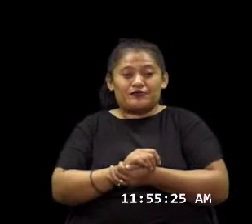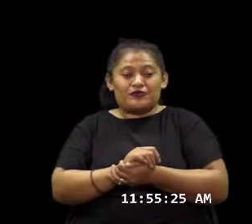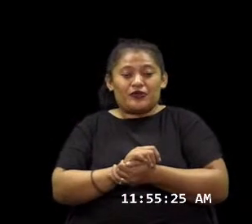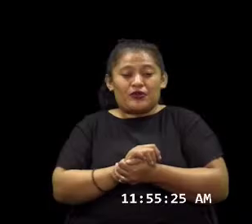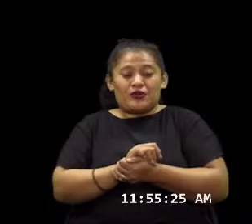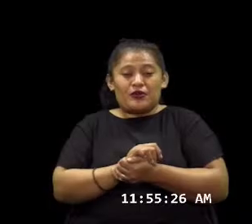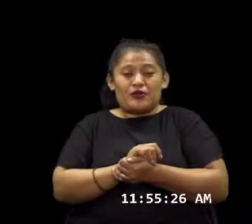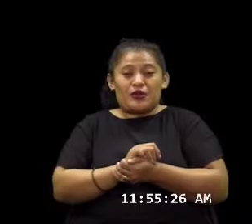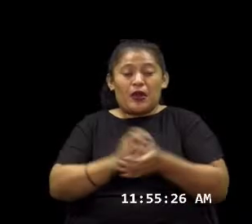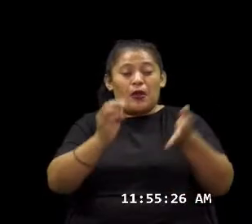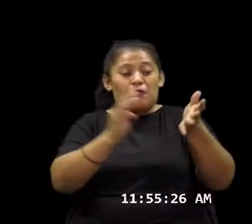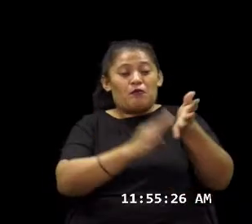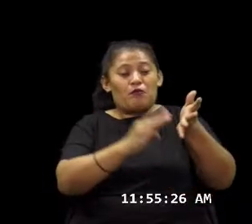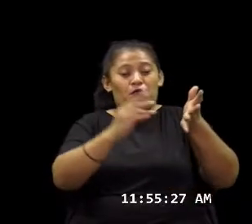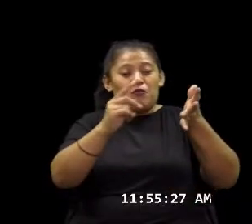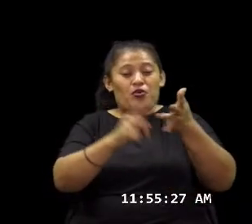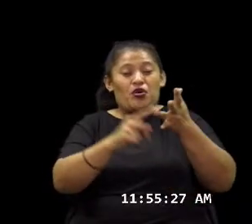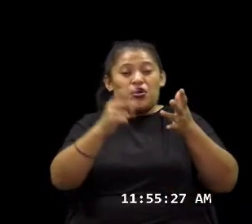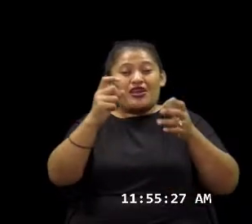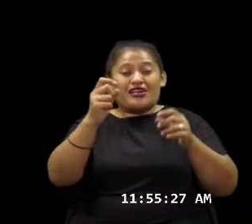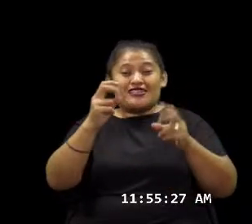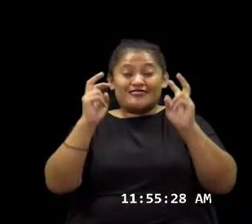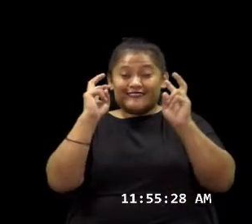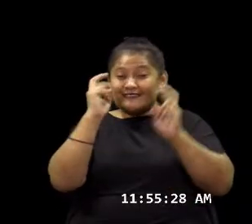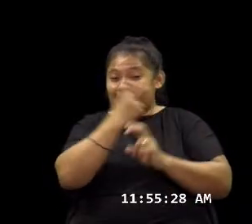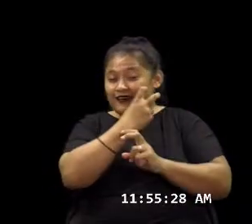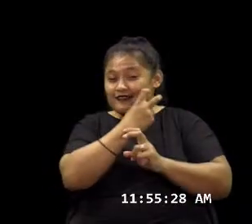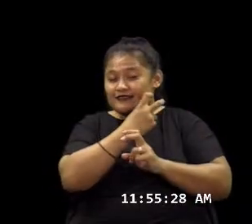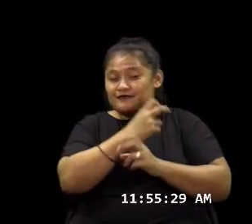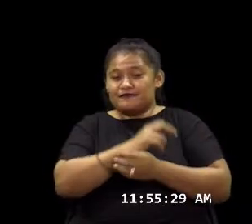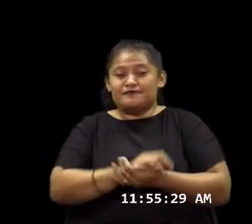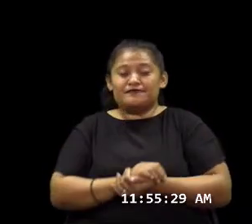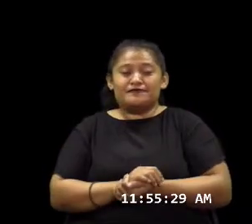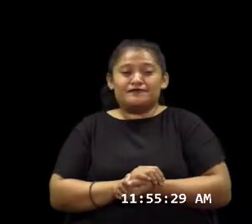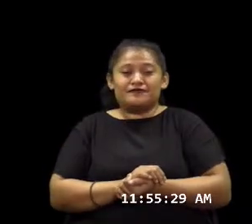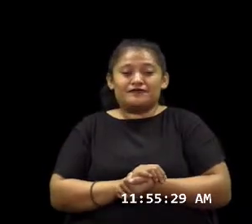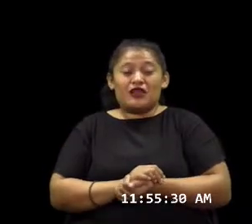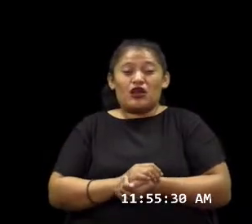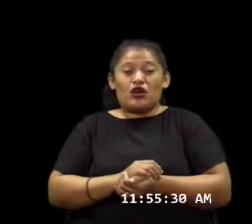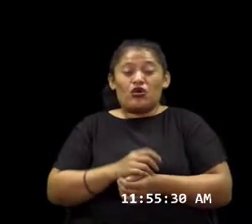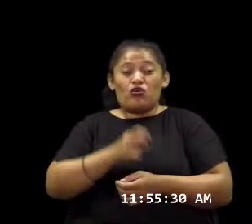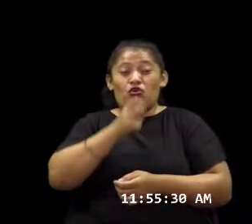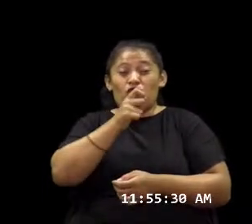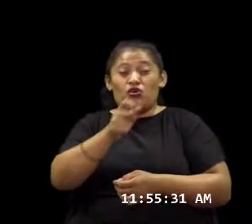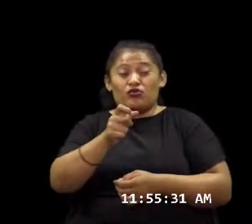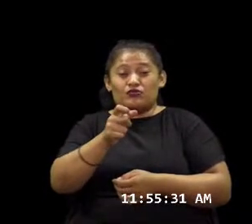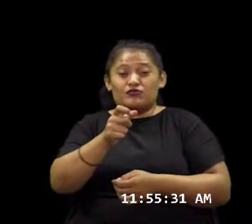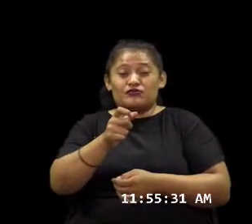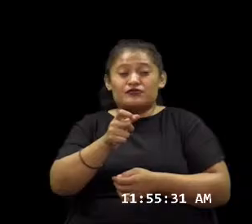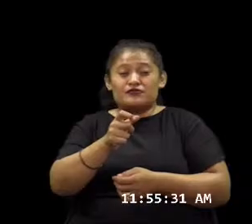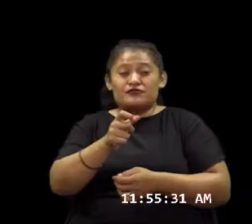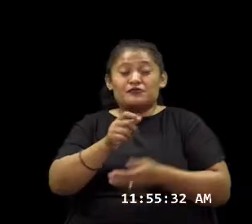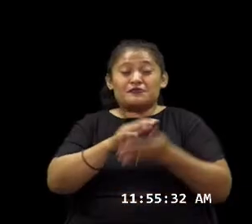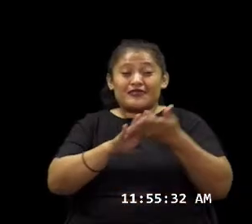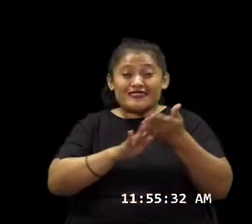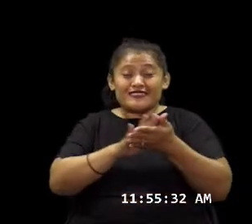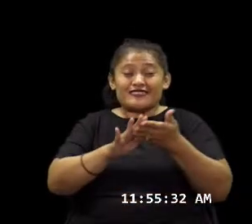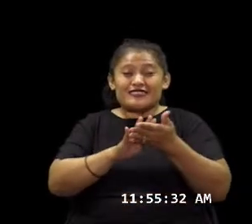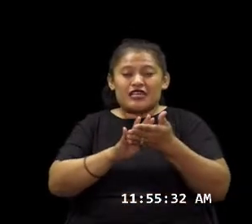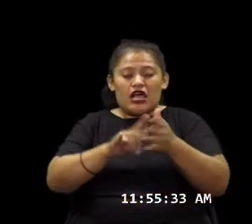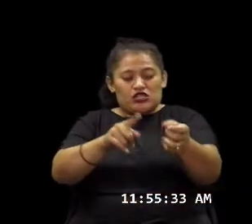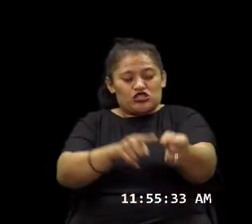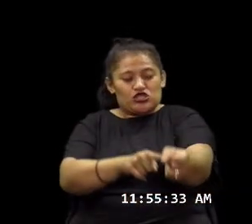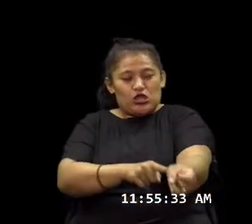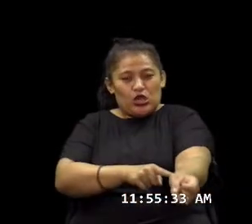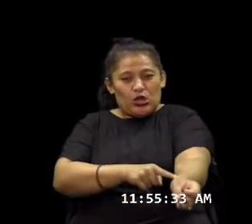murky means dark. The word gradually means